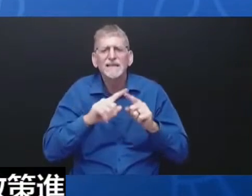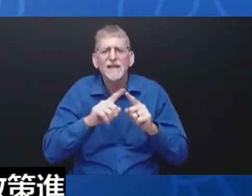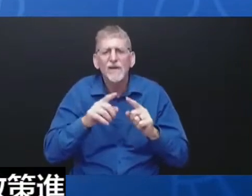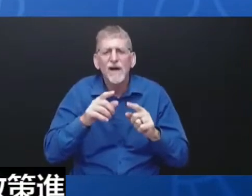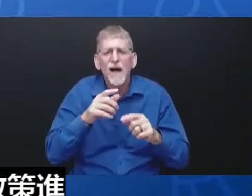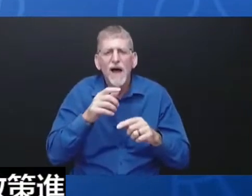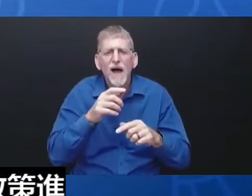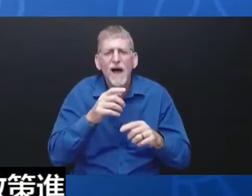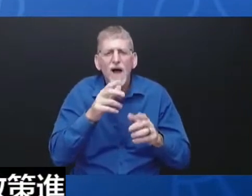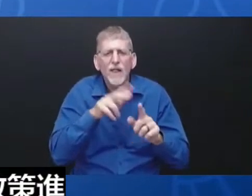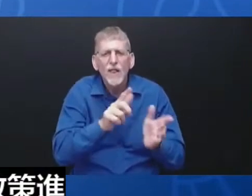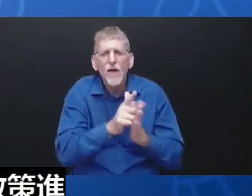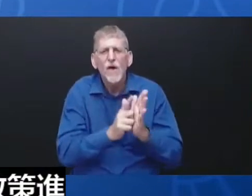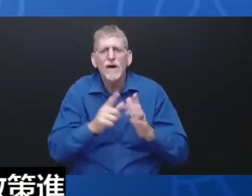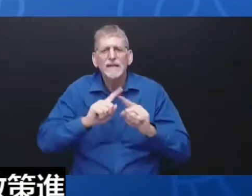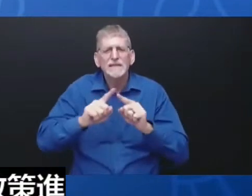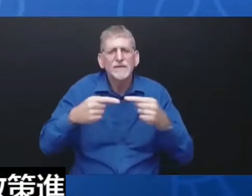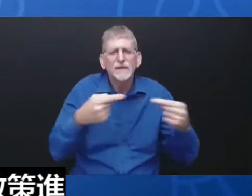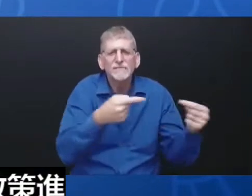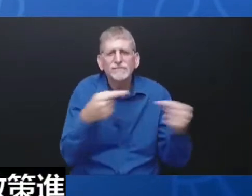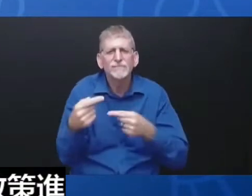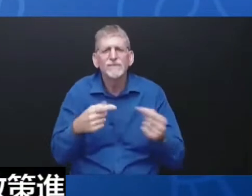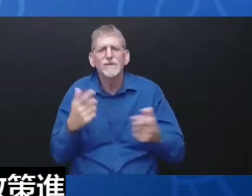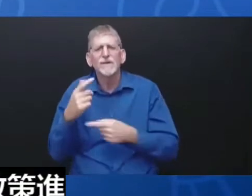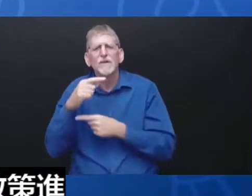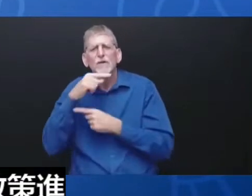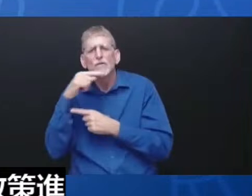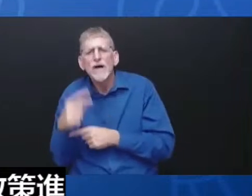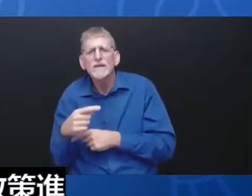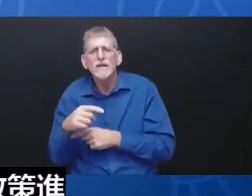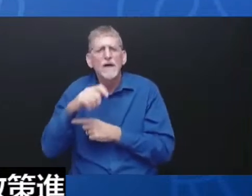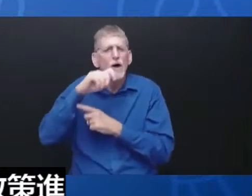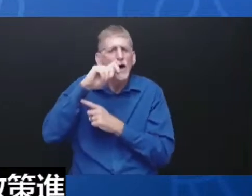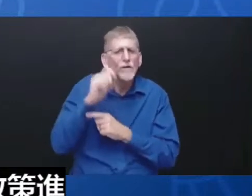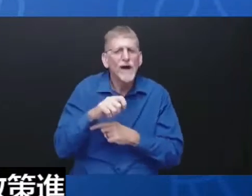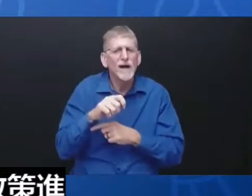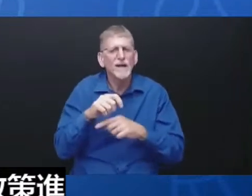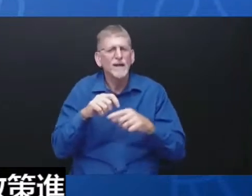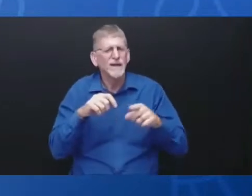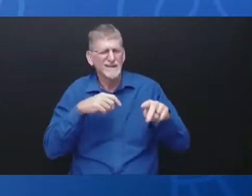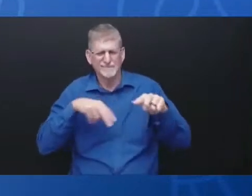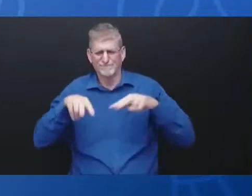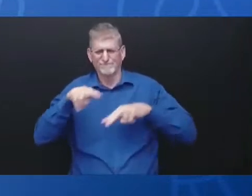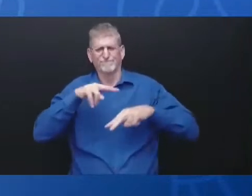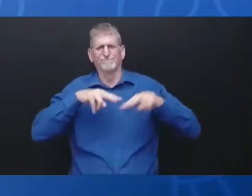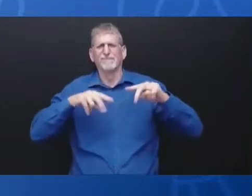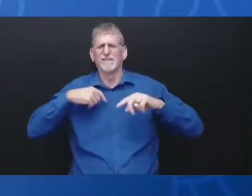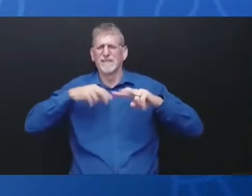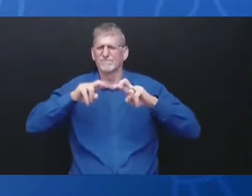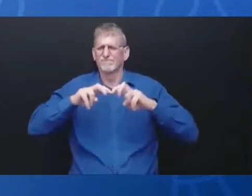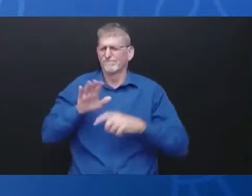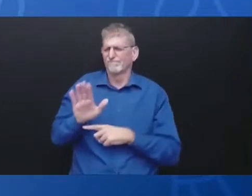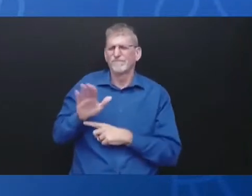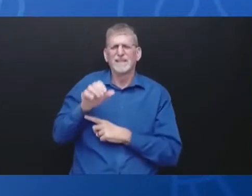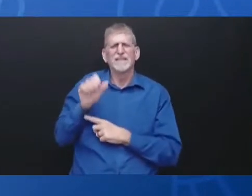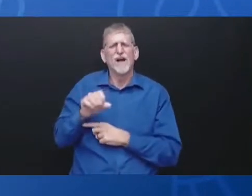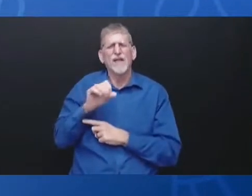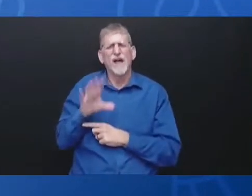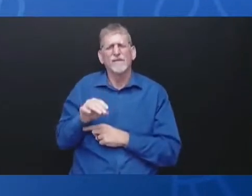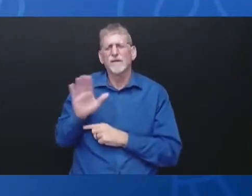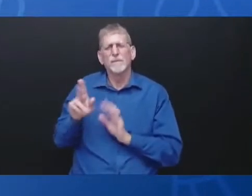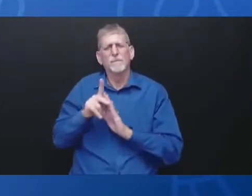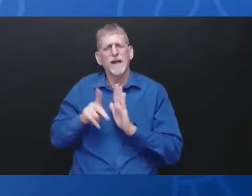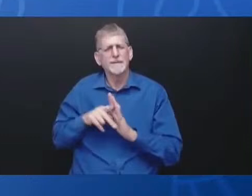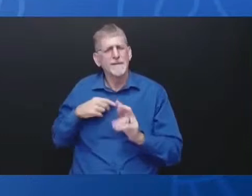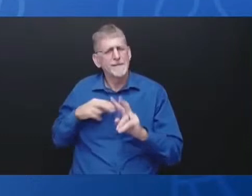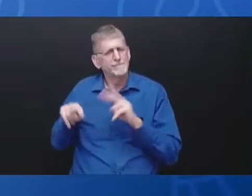of our South Africa policy, which continues to be underway. They have taken also, the South African government, aggressive positions toward the